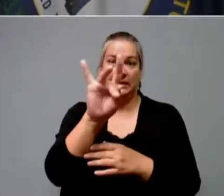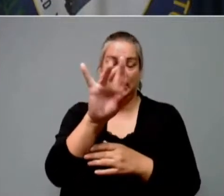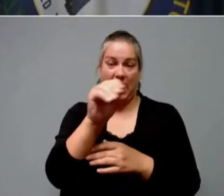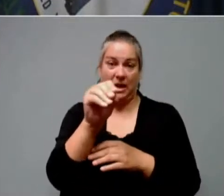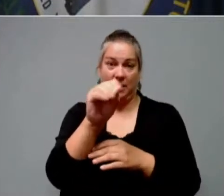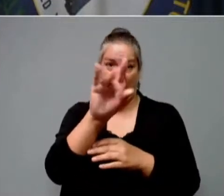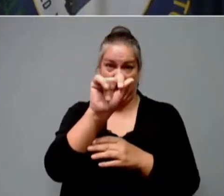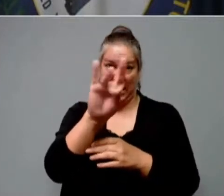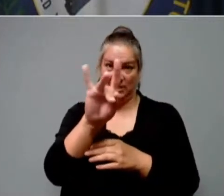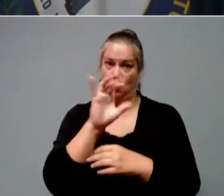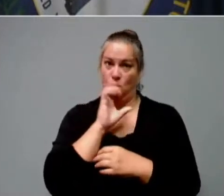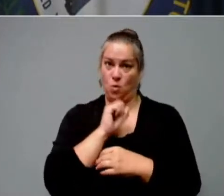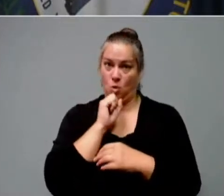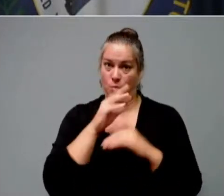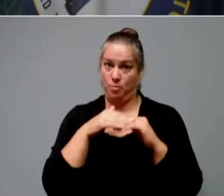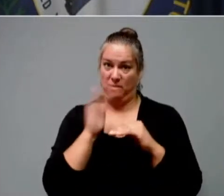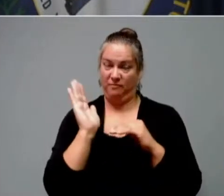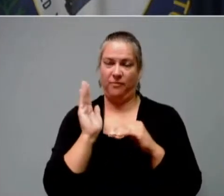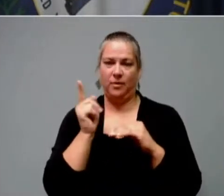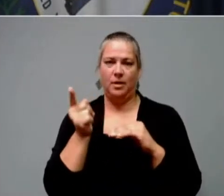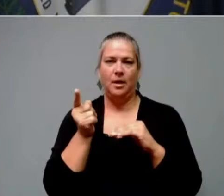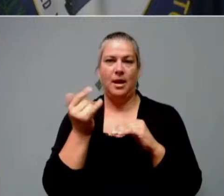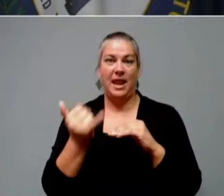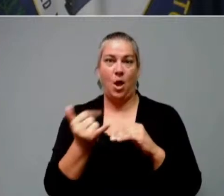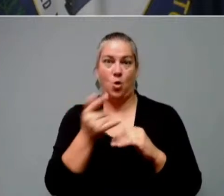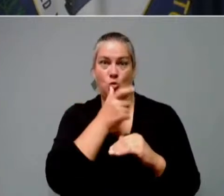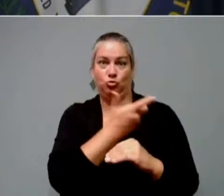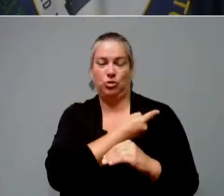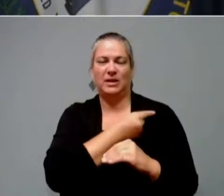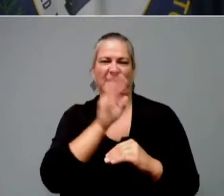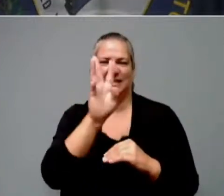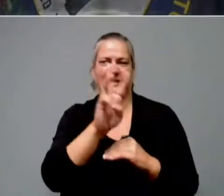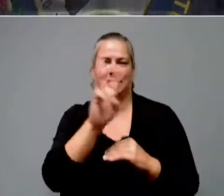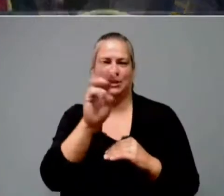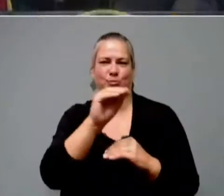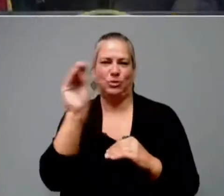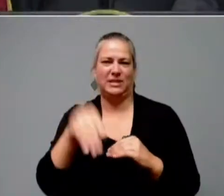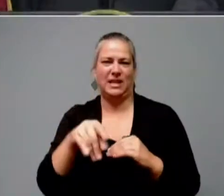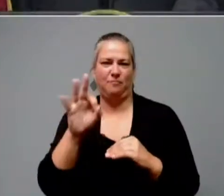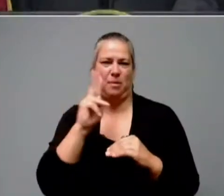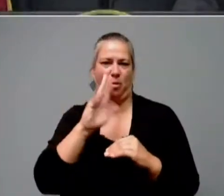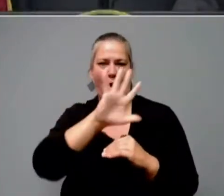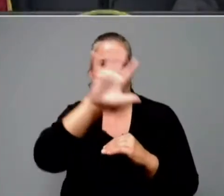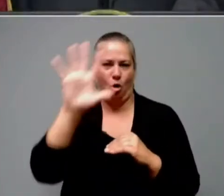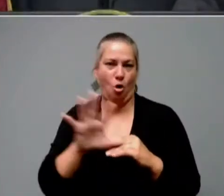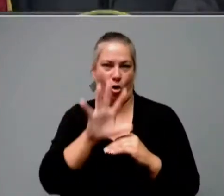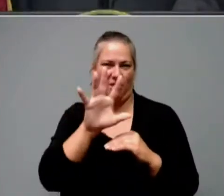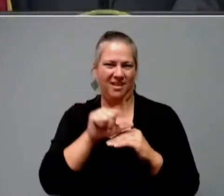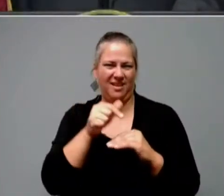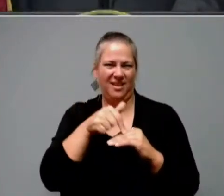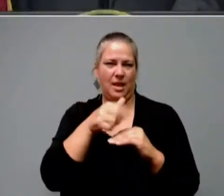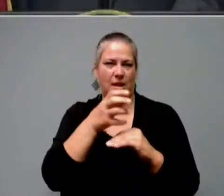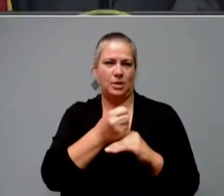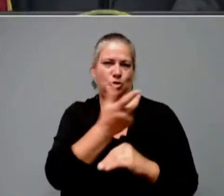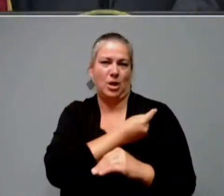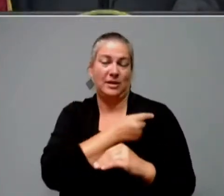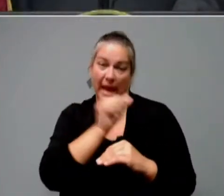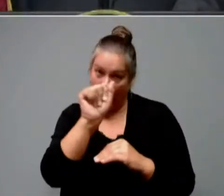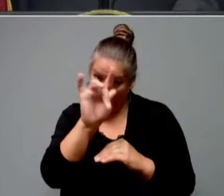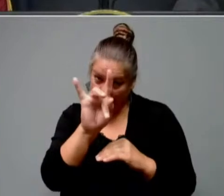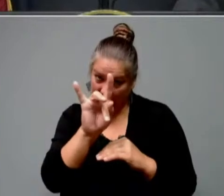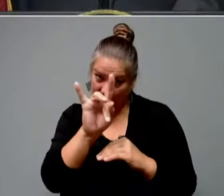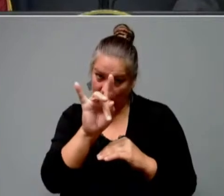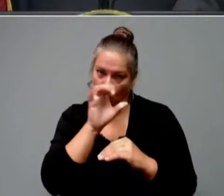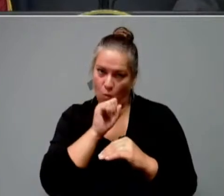to 66%, meaning 66% of adults, that's 18 and up. Remember, you can get